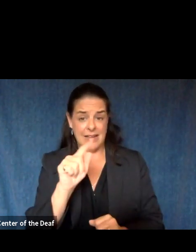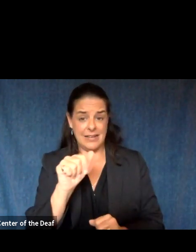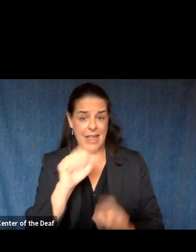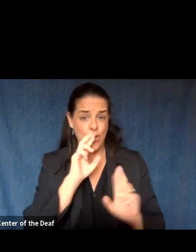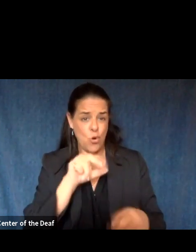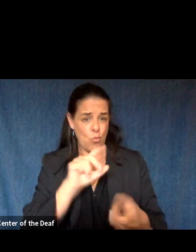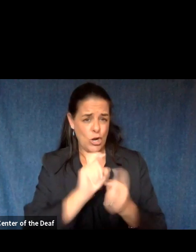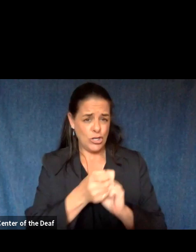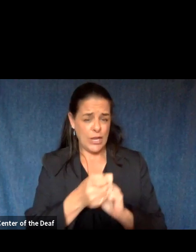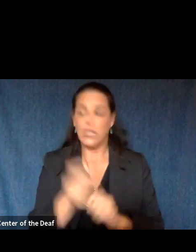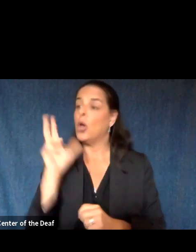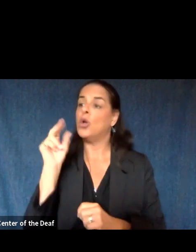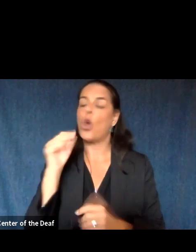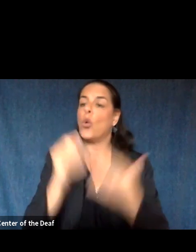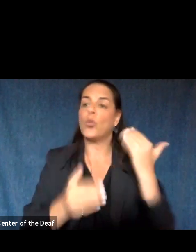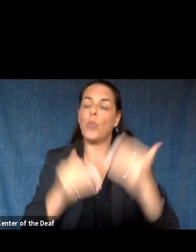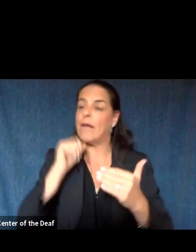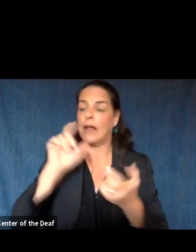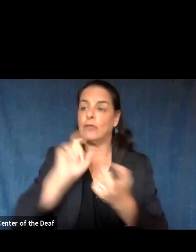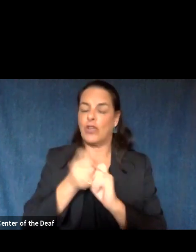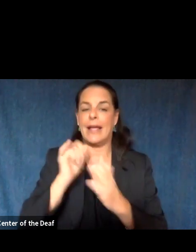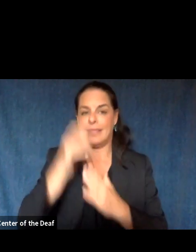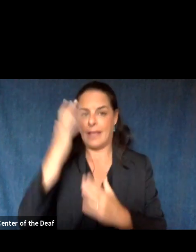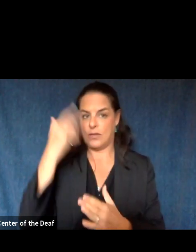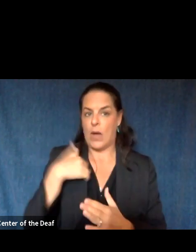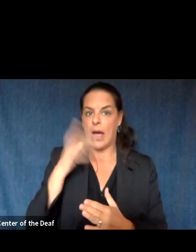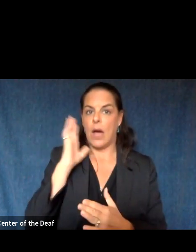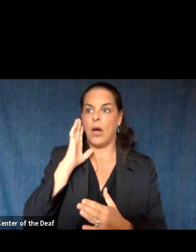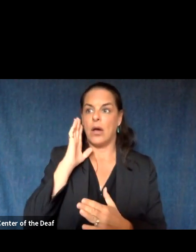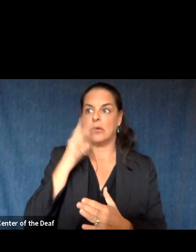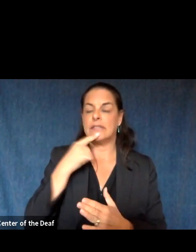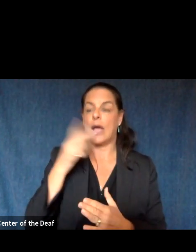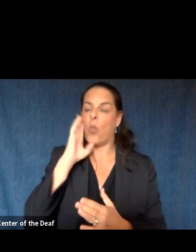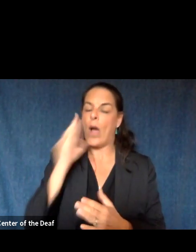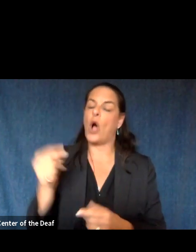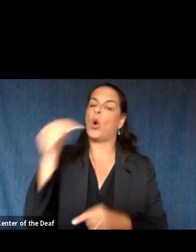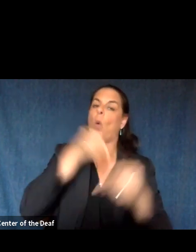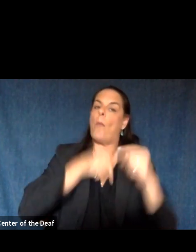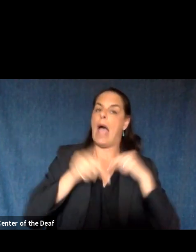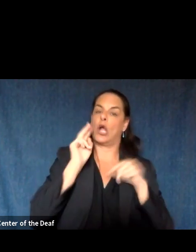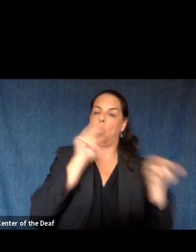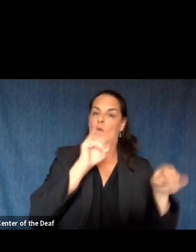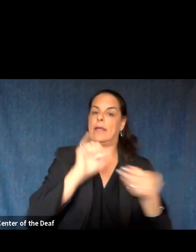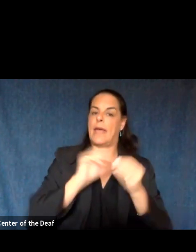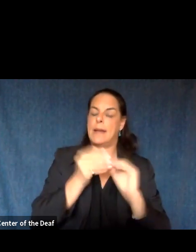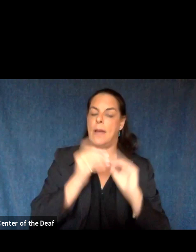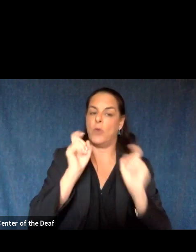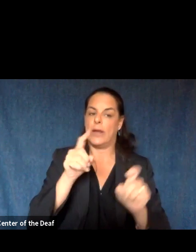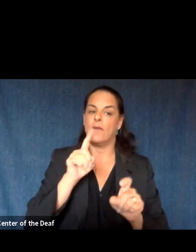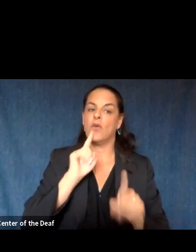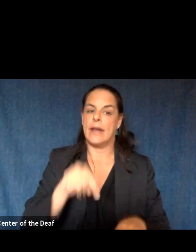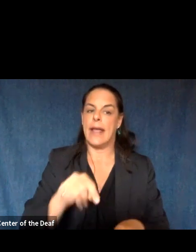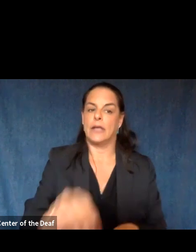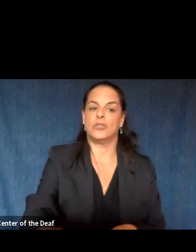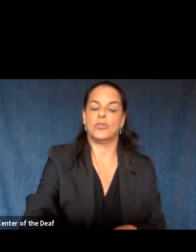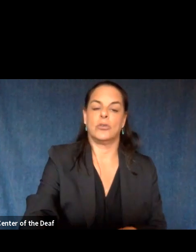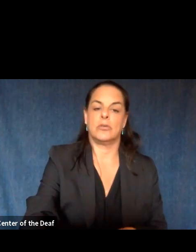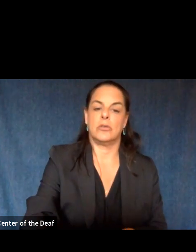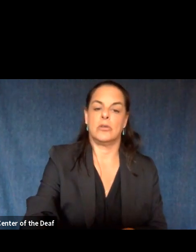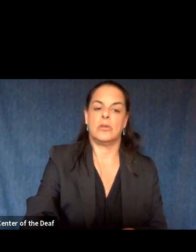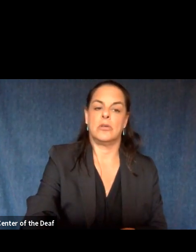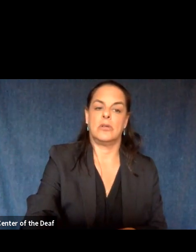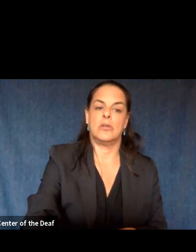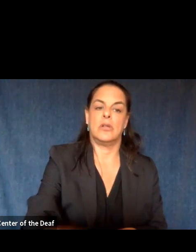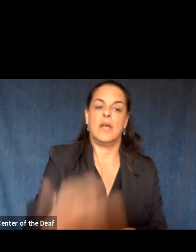changed? No, the process hasn't changed. That's why I said we'll go back and look at that, guys, and follow up and get you an answer if there's any issues. But the way